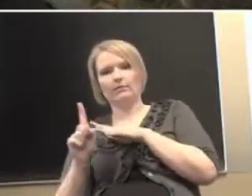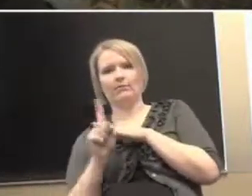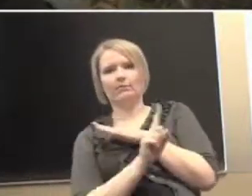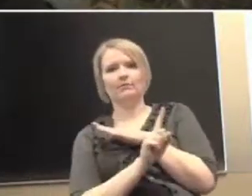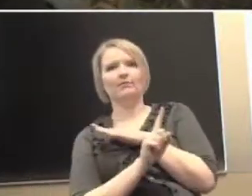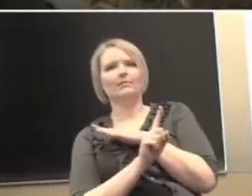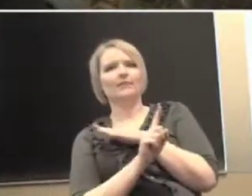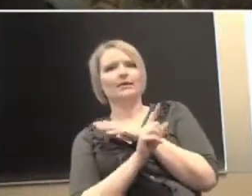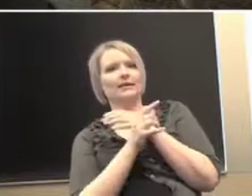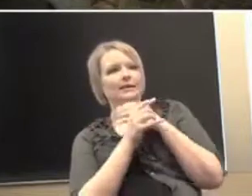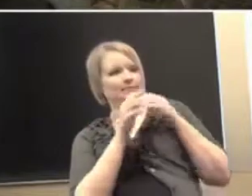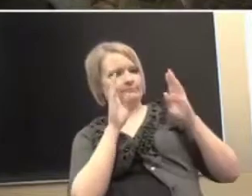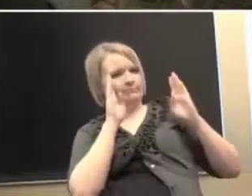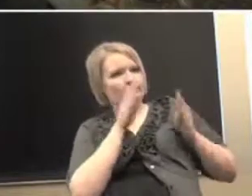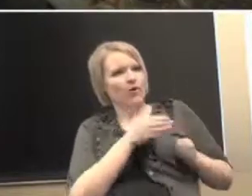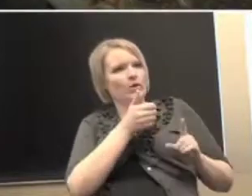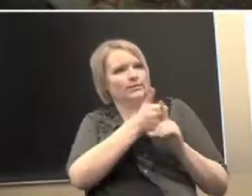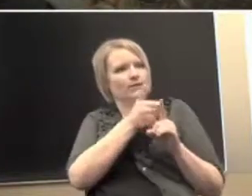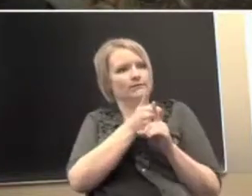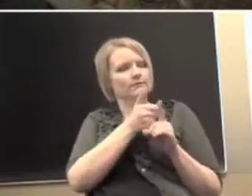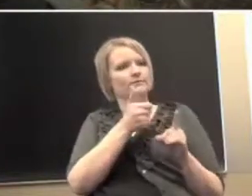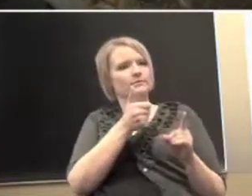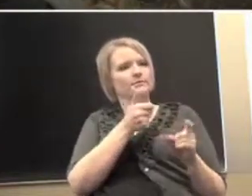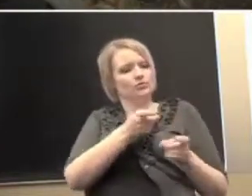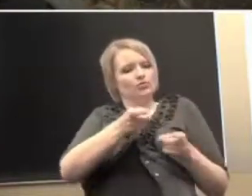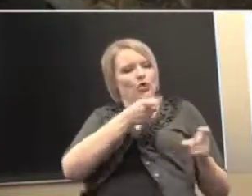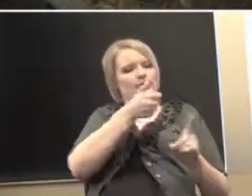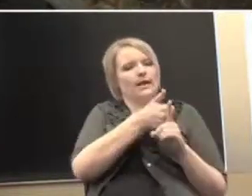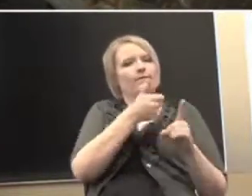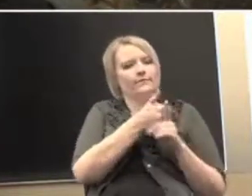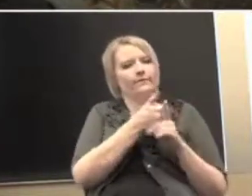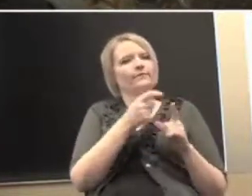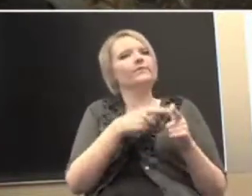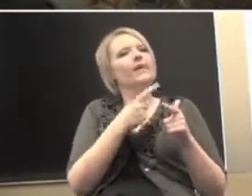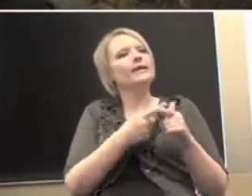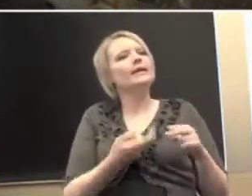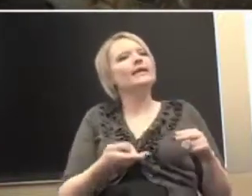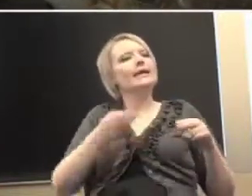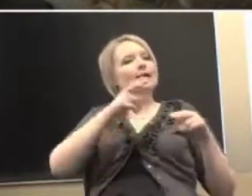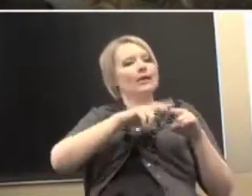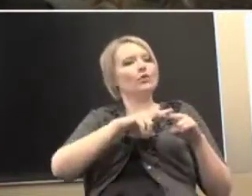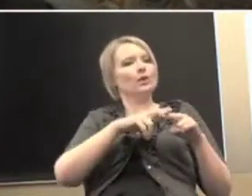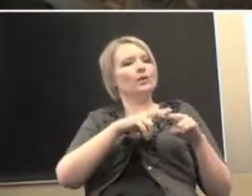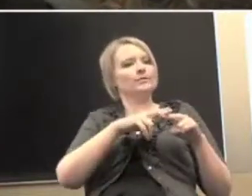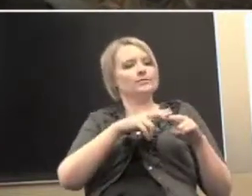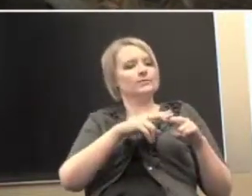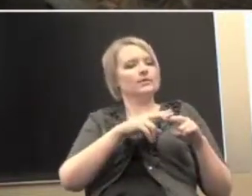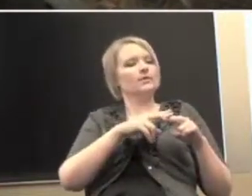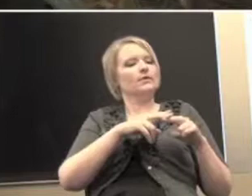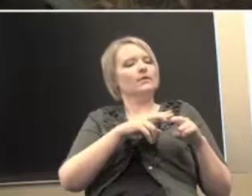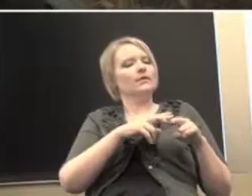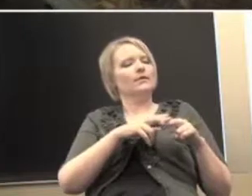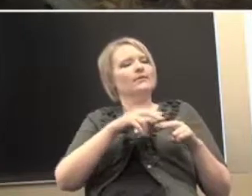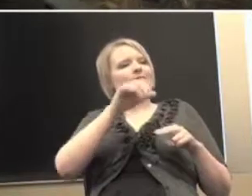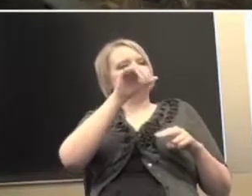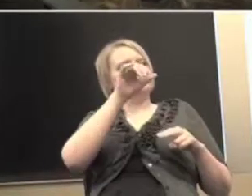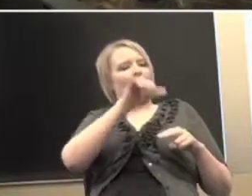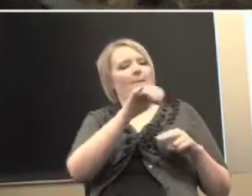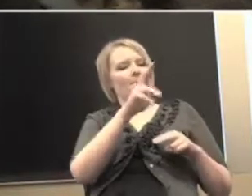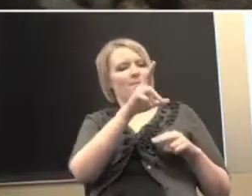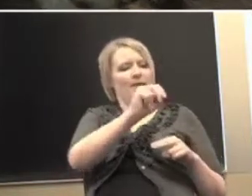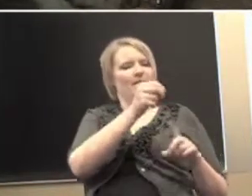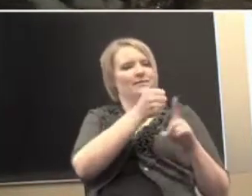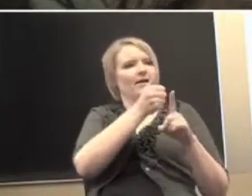aggressive toward others, and then be able to increase the complexity of what's in the bins later after we get his behavior more